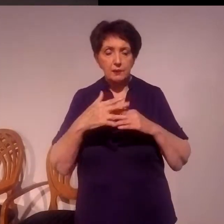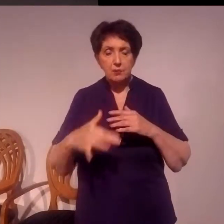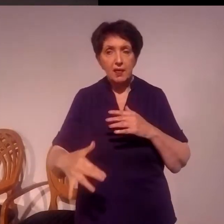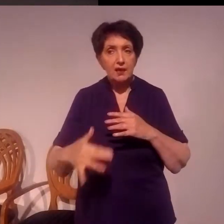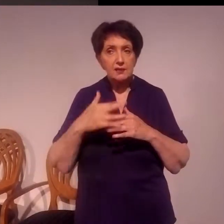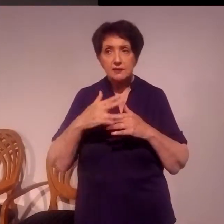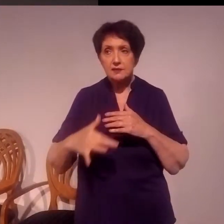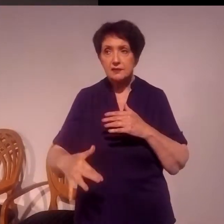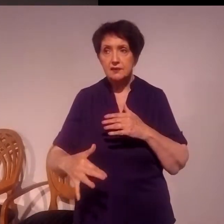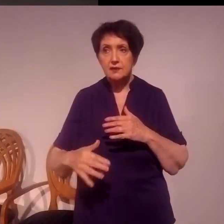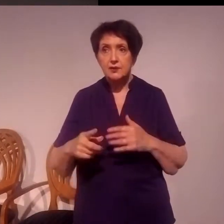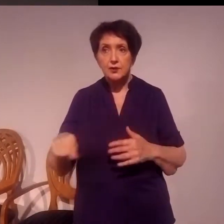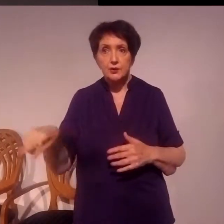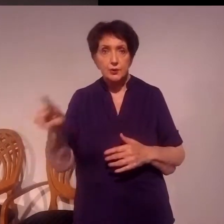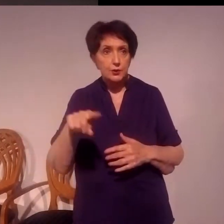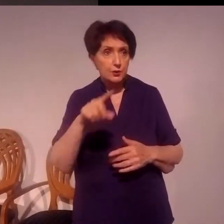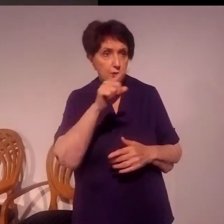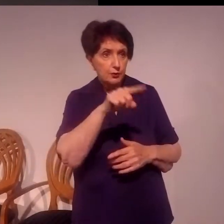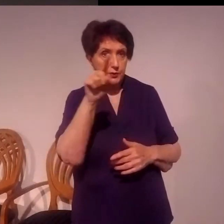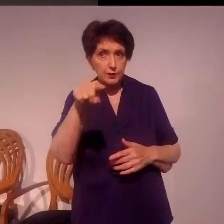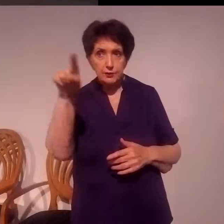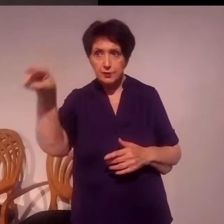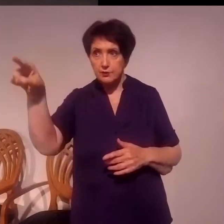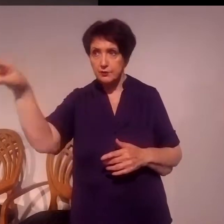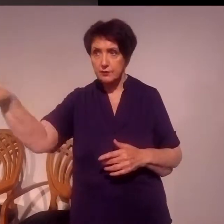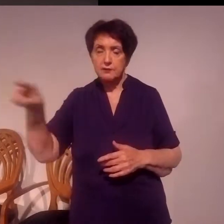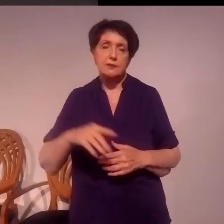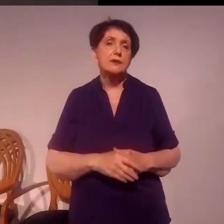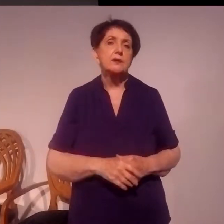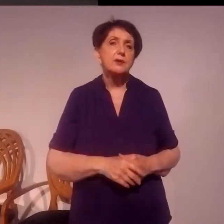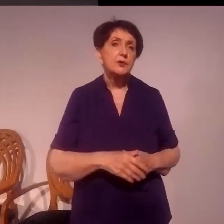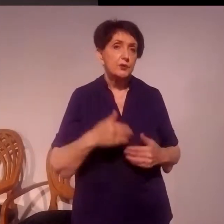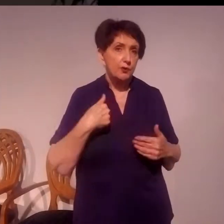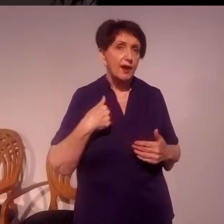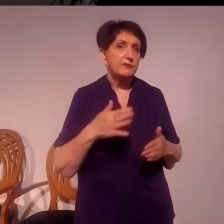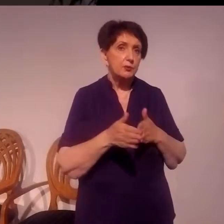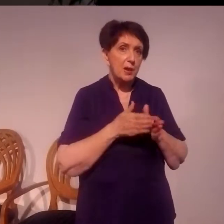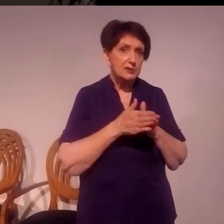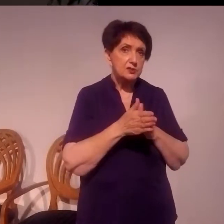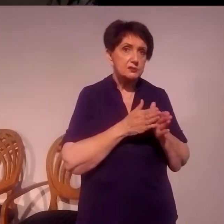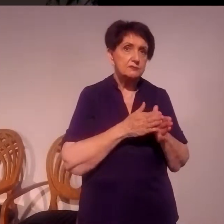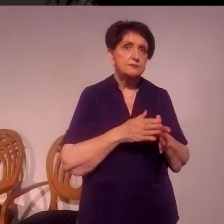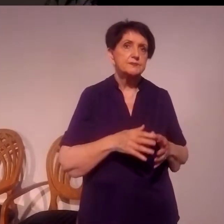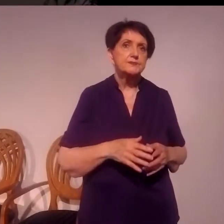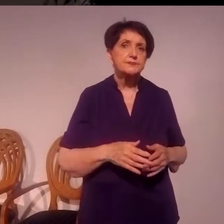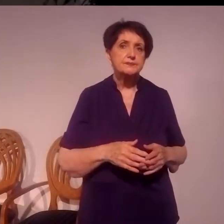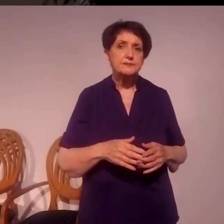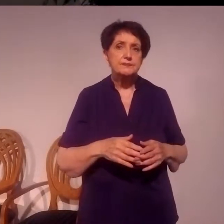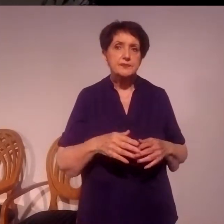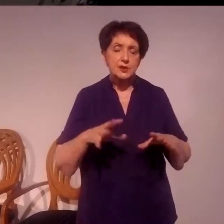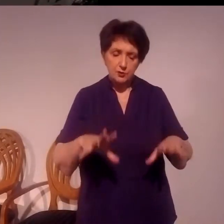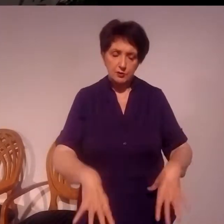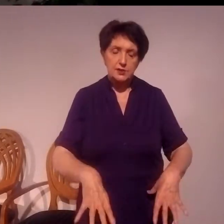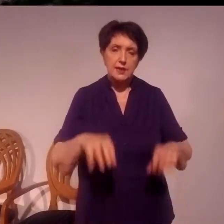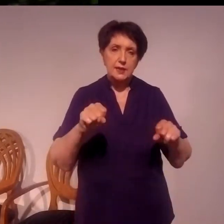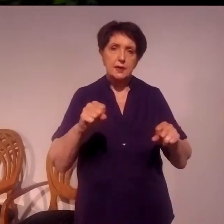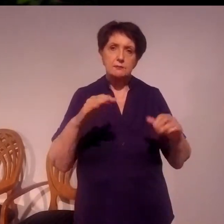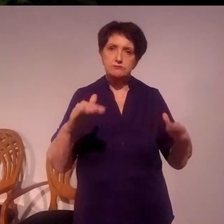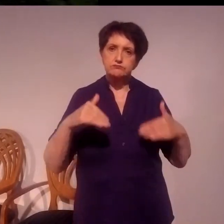get it? You're the. You've got your passion. And you're going to take that up.